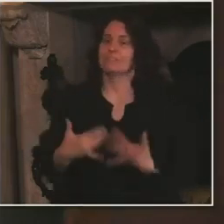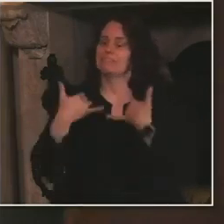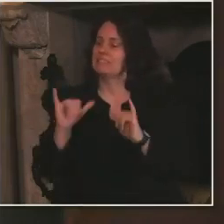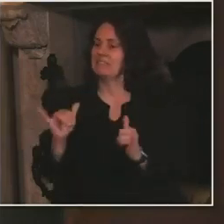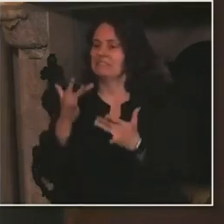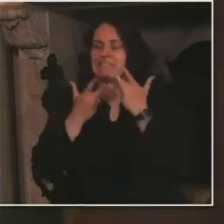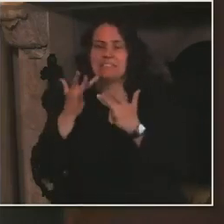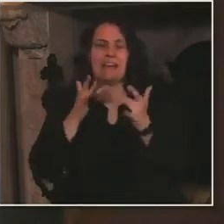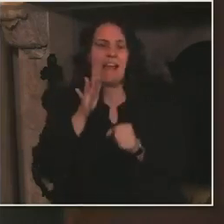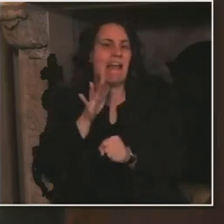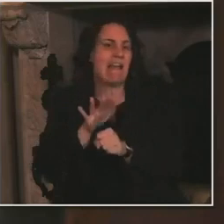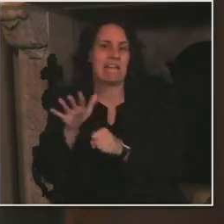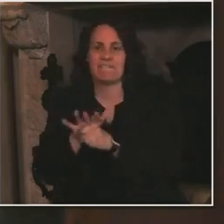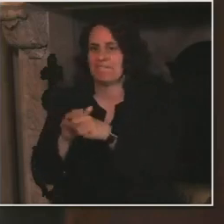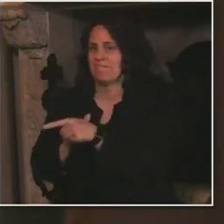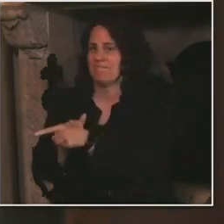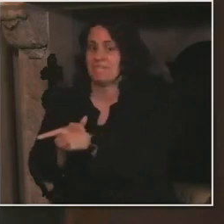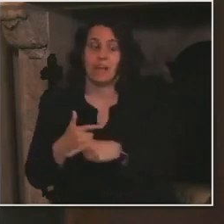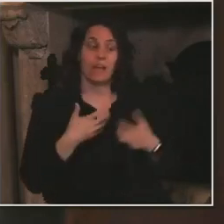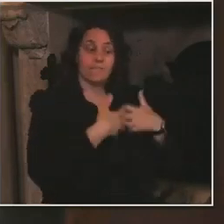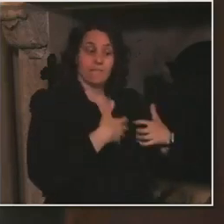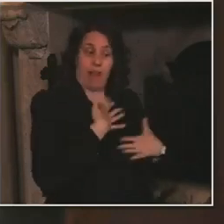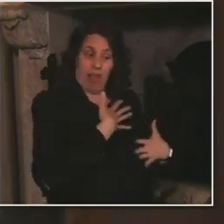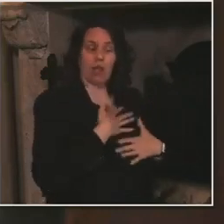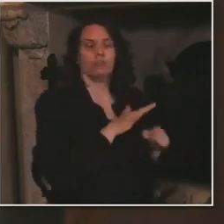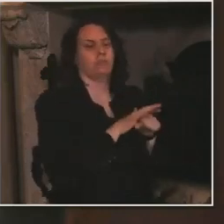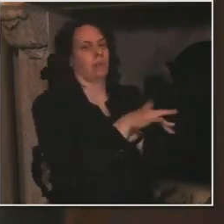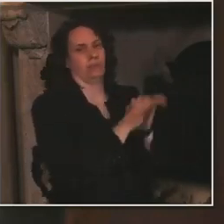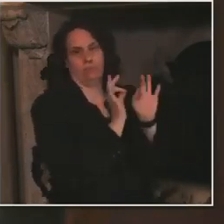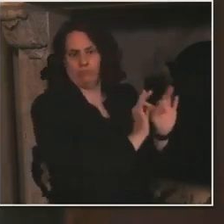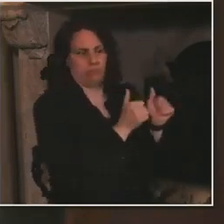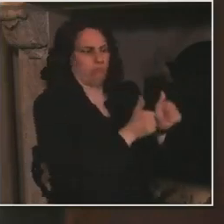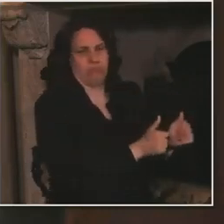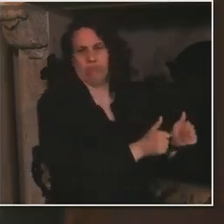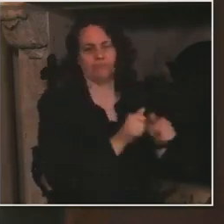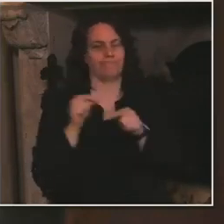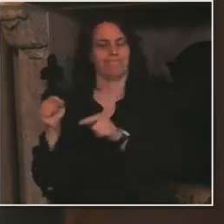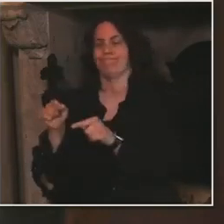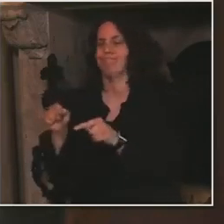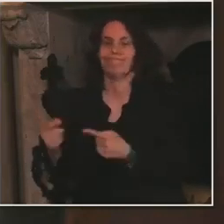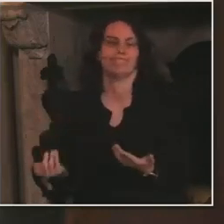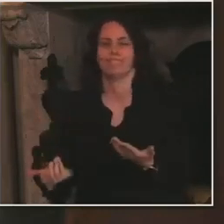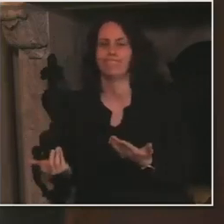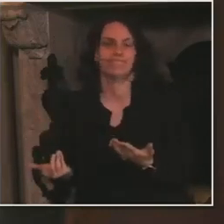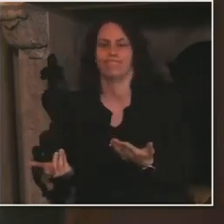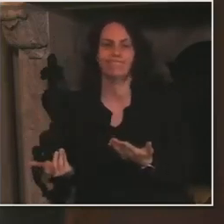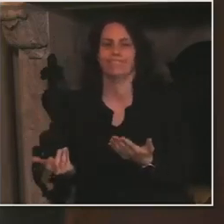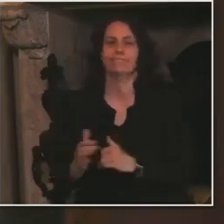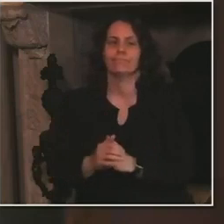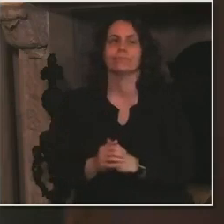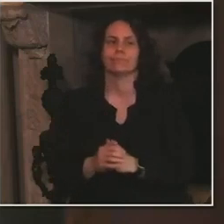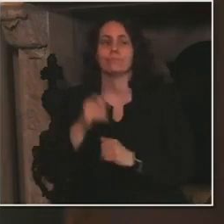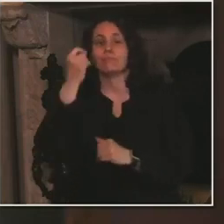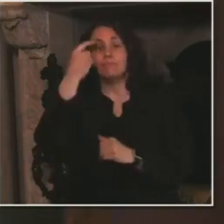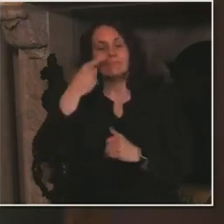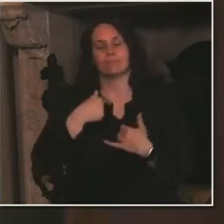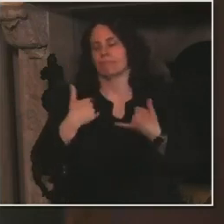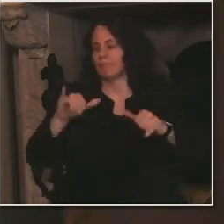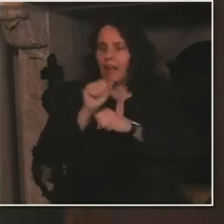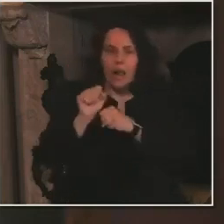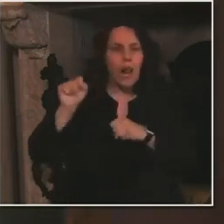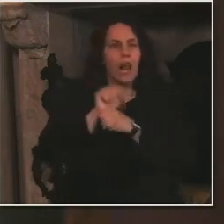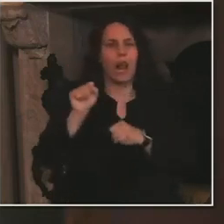that our frontline healthcare workers are protected and have what they need. We will continue to press FEMA and